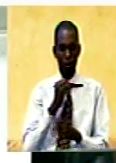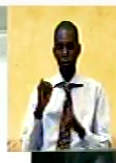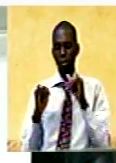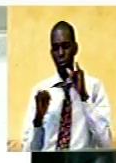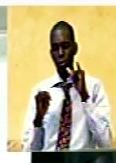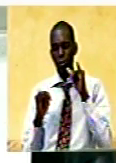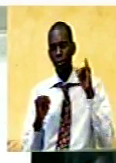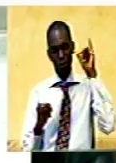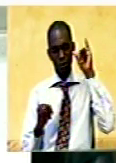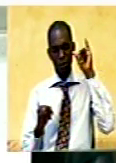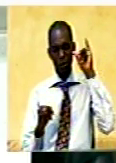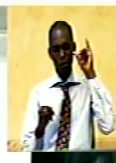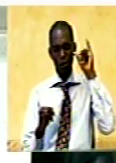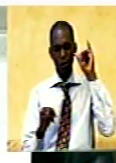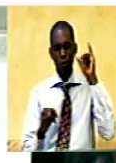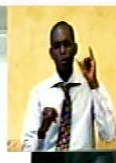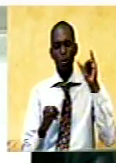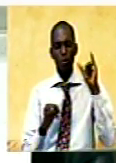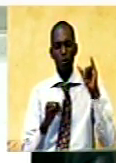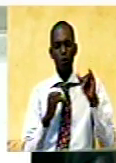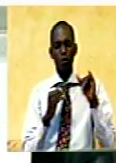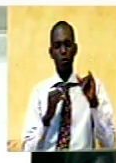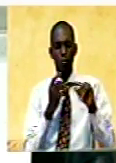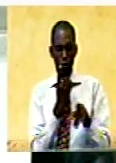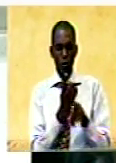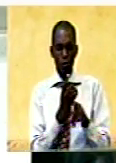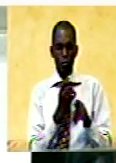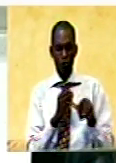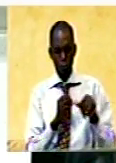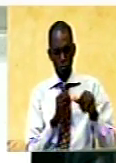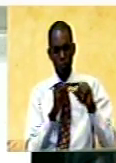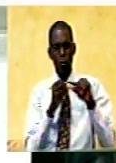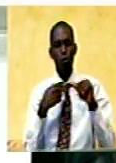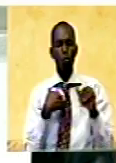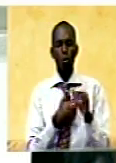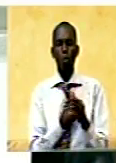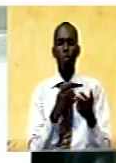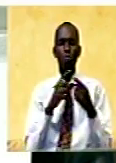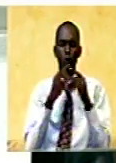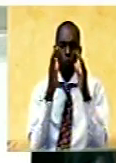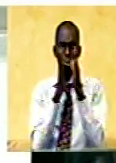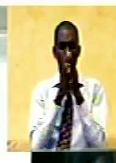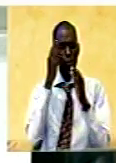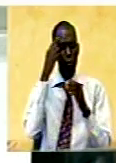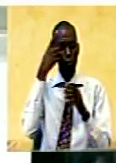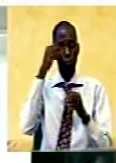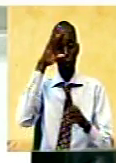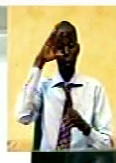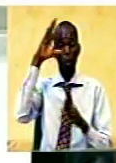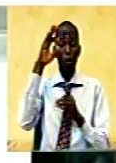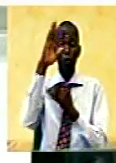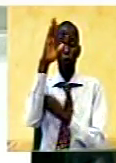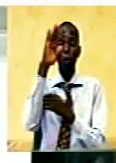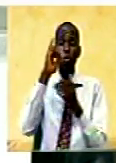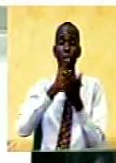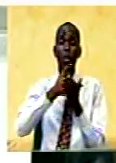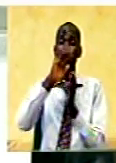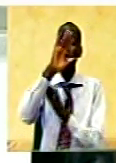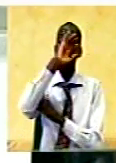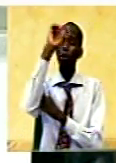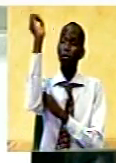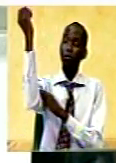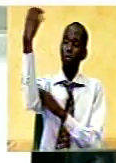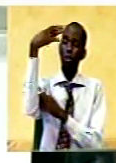Tonight is just the beginning. Yesterday was foundation. The work is going on. We want to pray for the man of